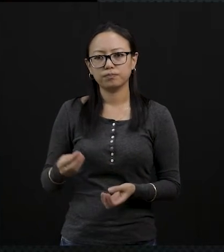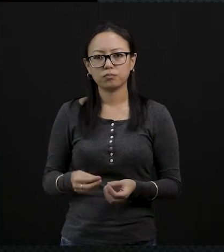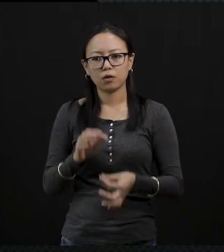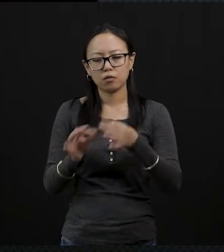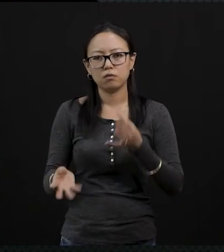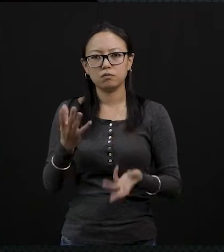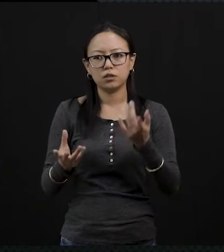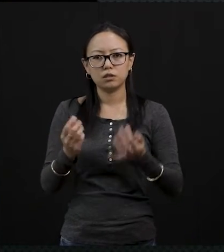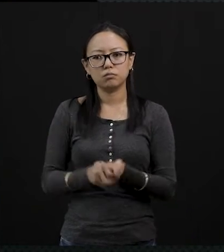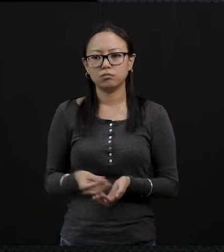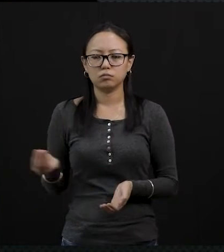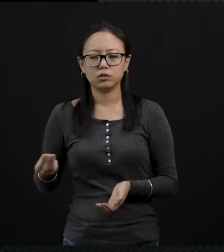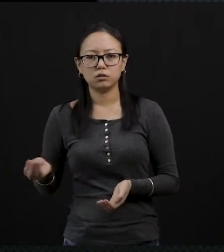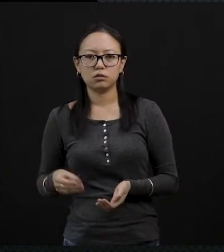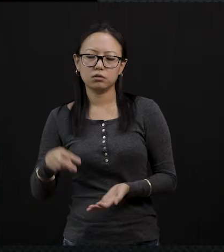Now he is in hospital.